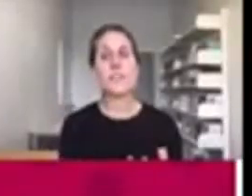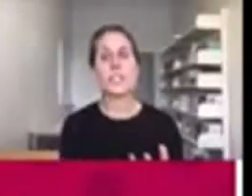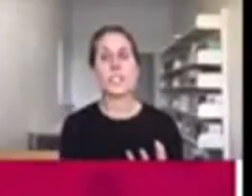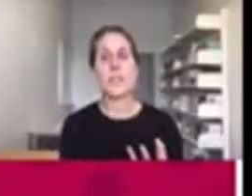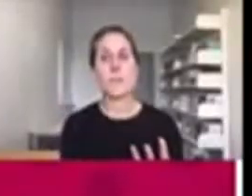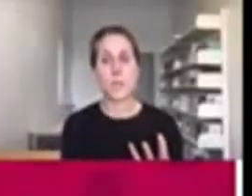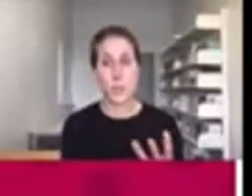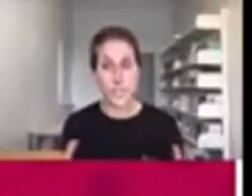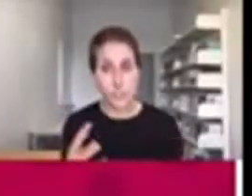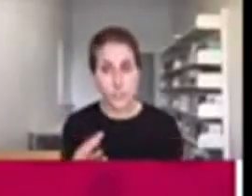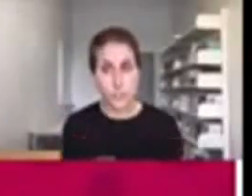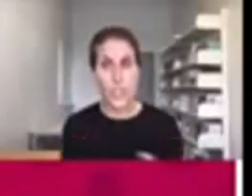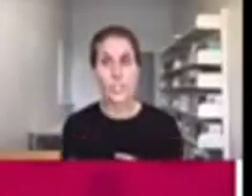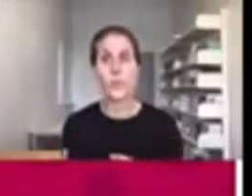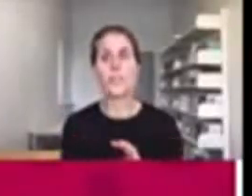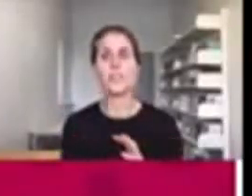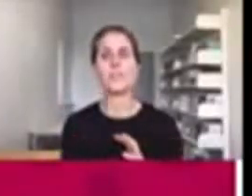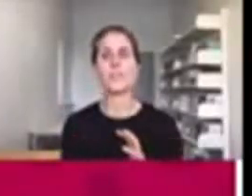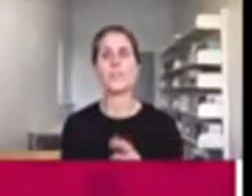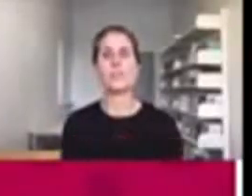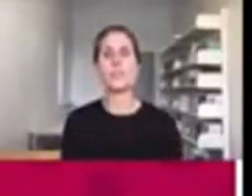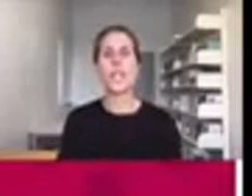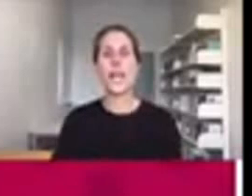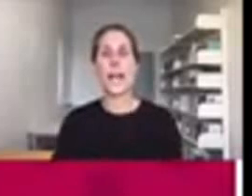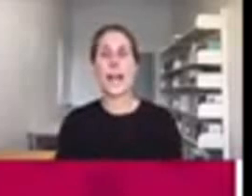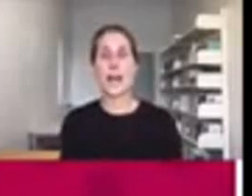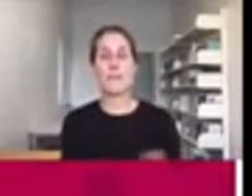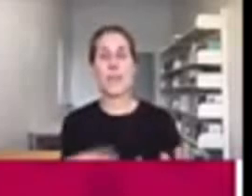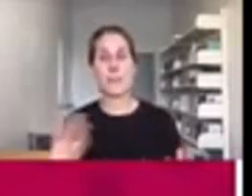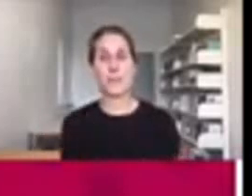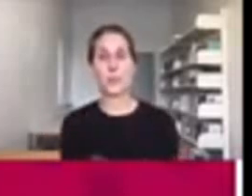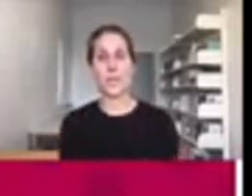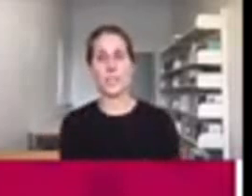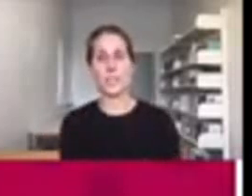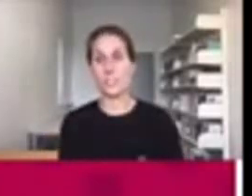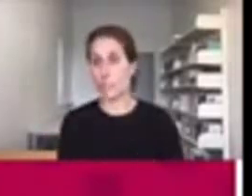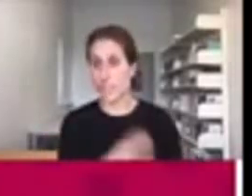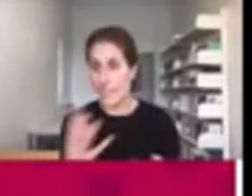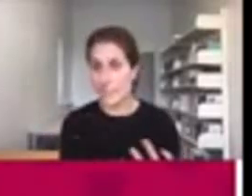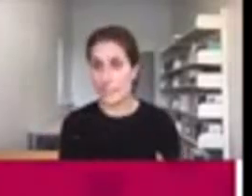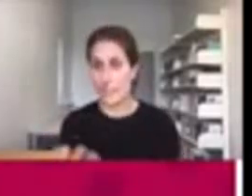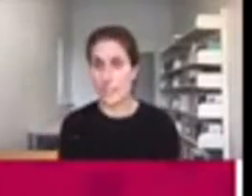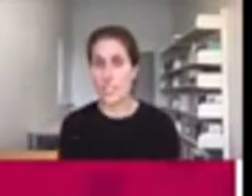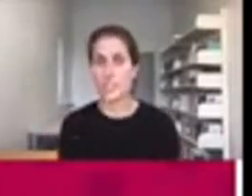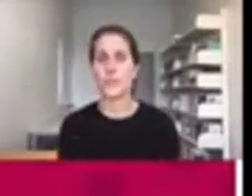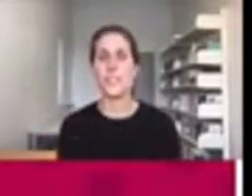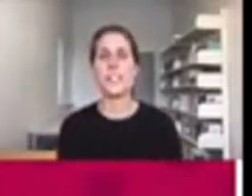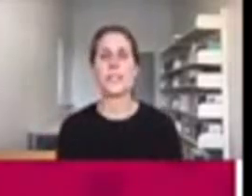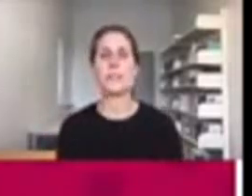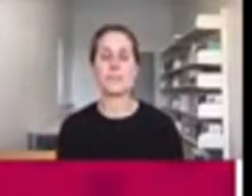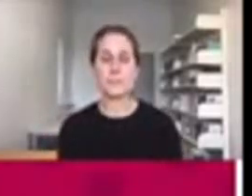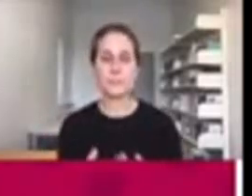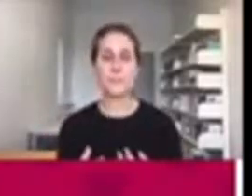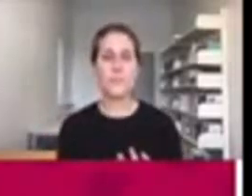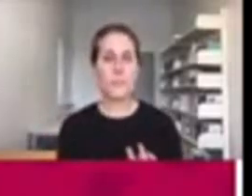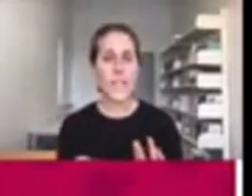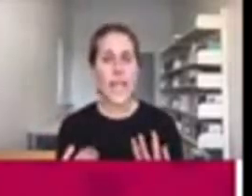very different between different students within different schools and between different classes that teachers were